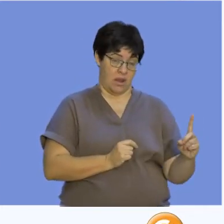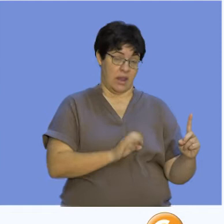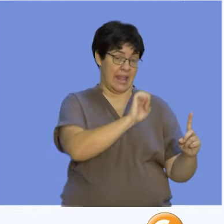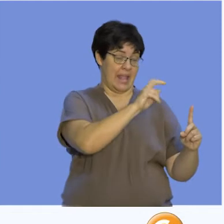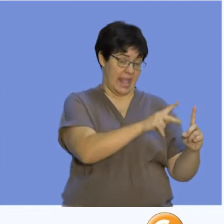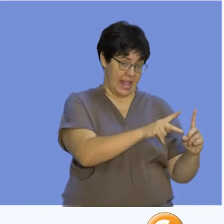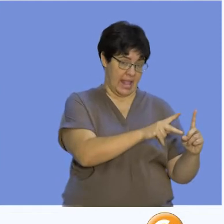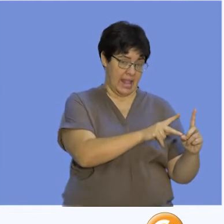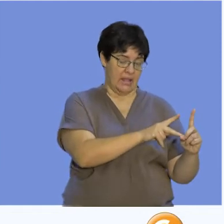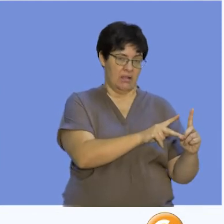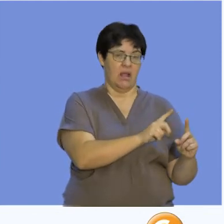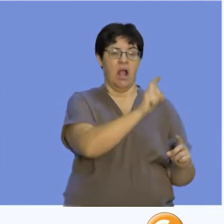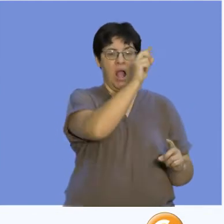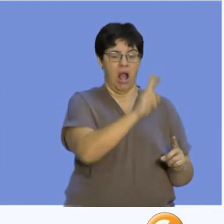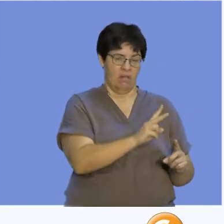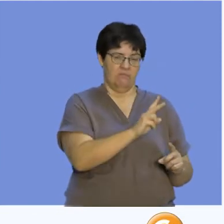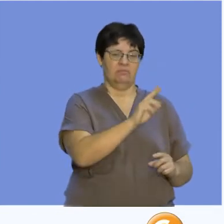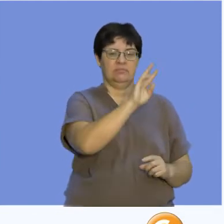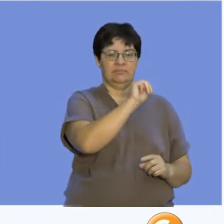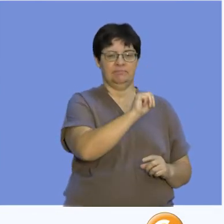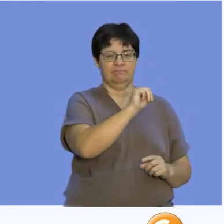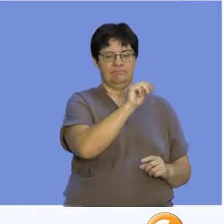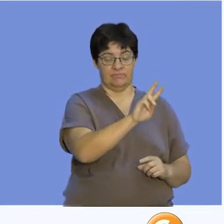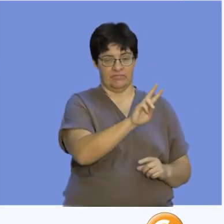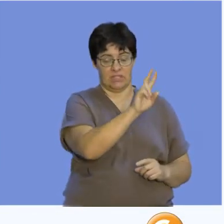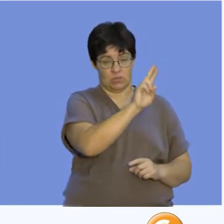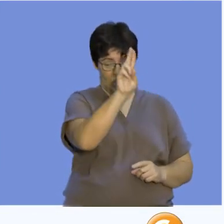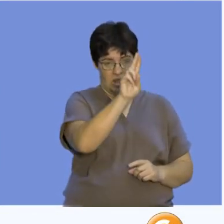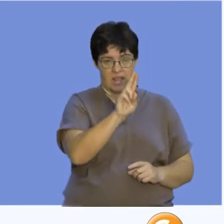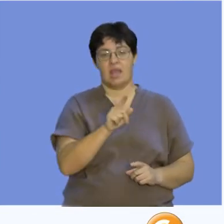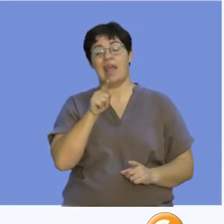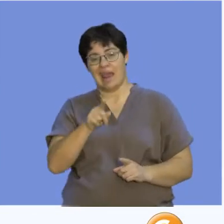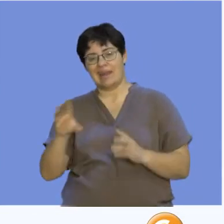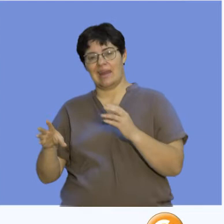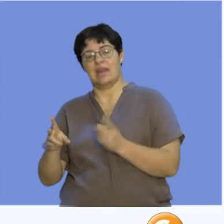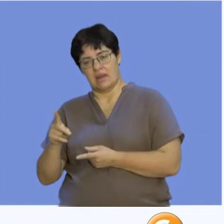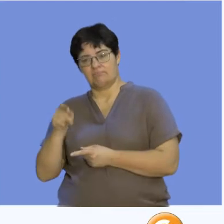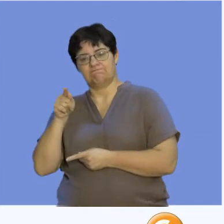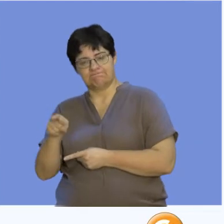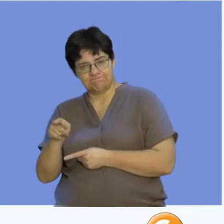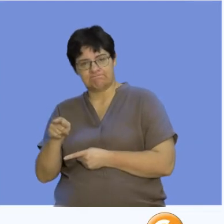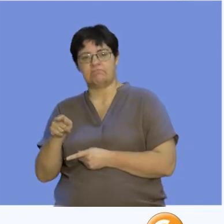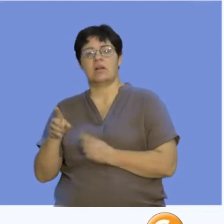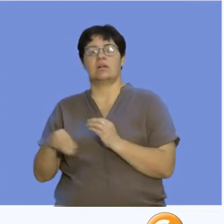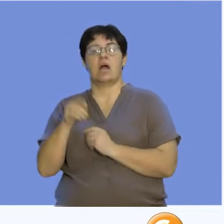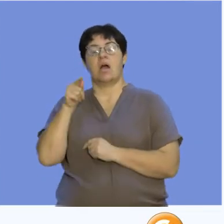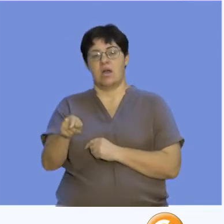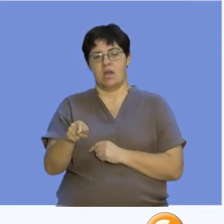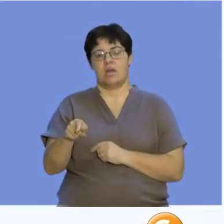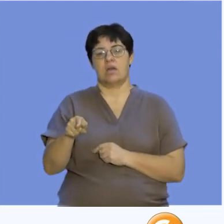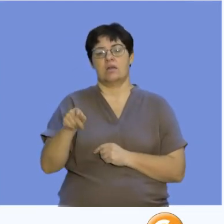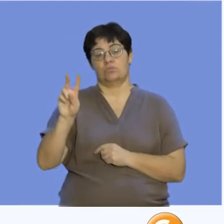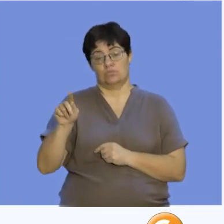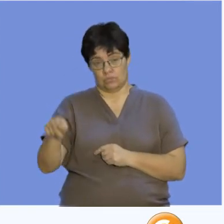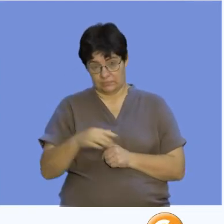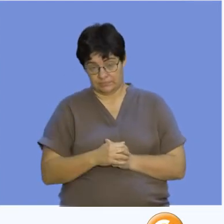which is a half mv squared, and they've added it to the kinetic energy of block 2. Remember, I said to you before the break, you